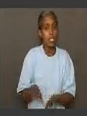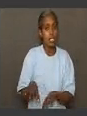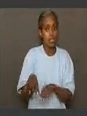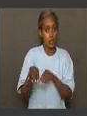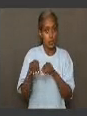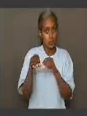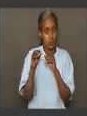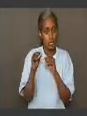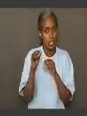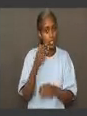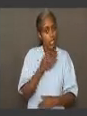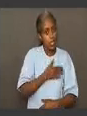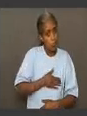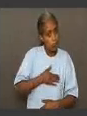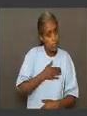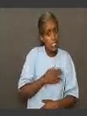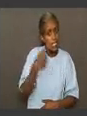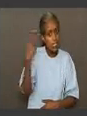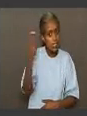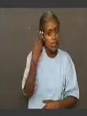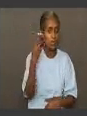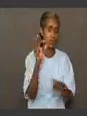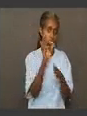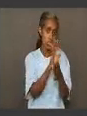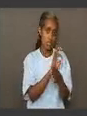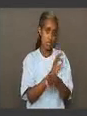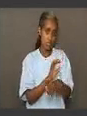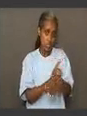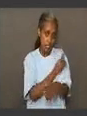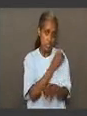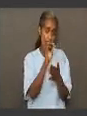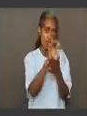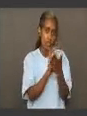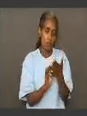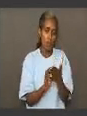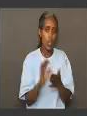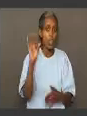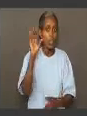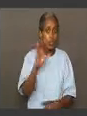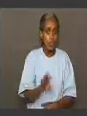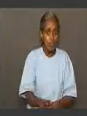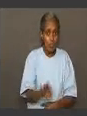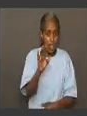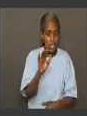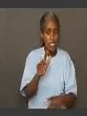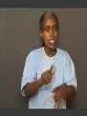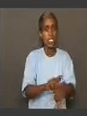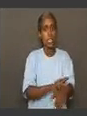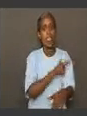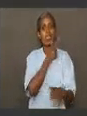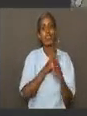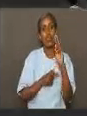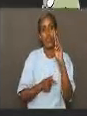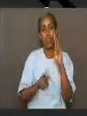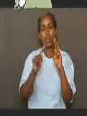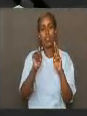Students, please use the distance formula to find the length of RT.